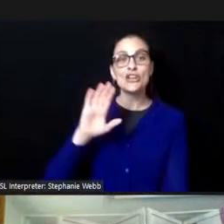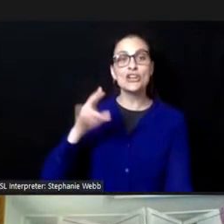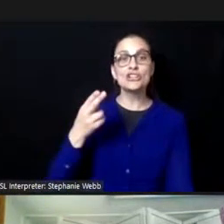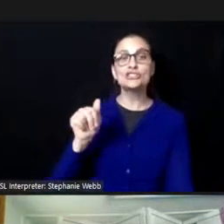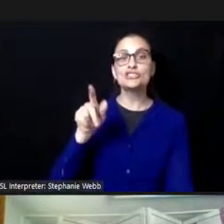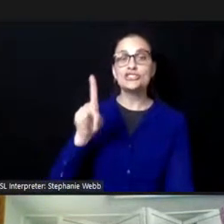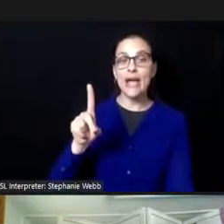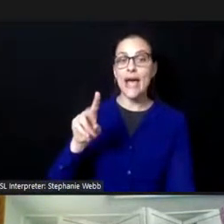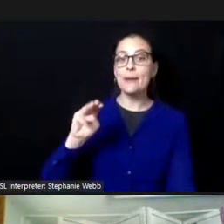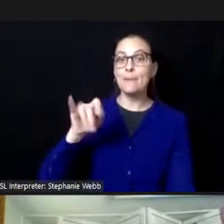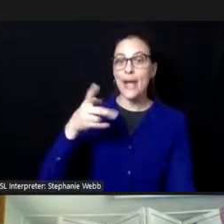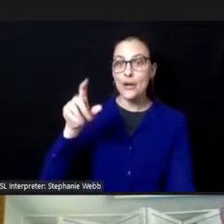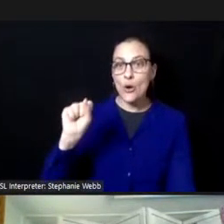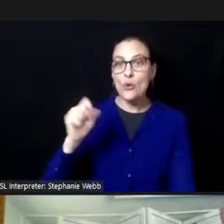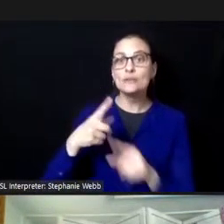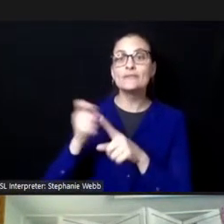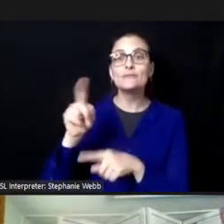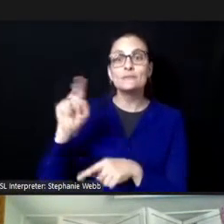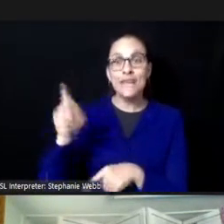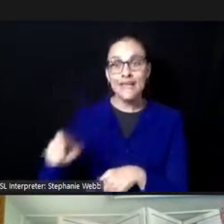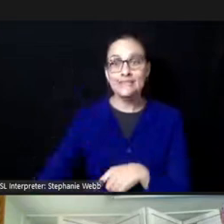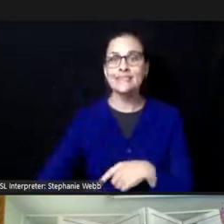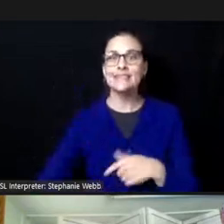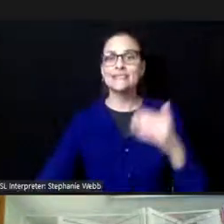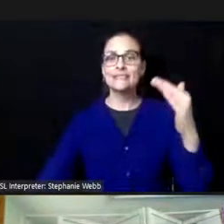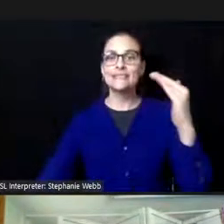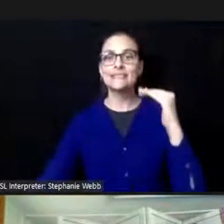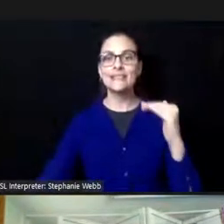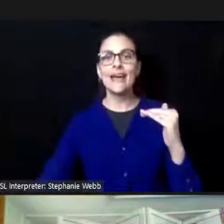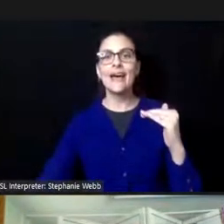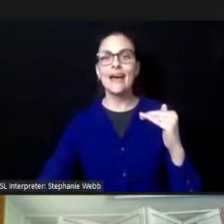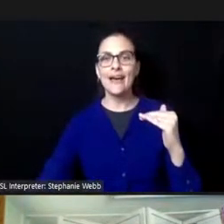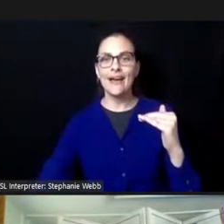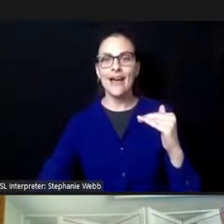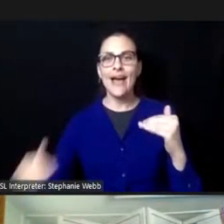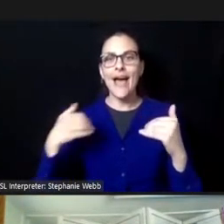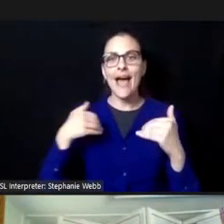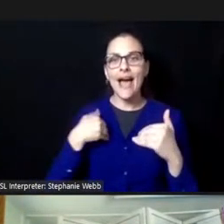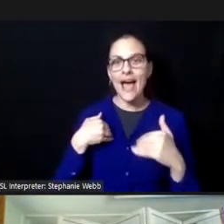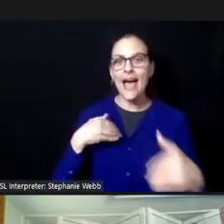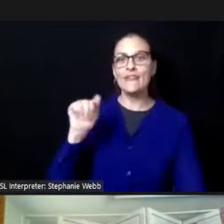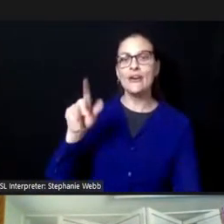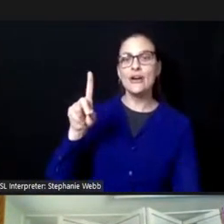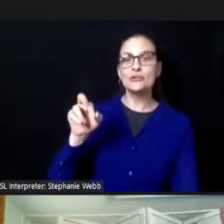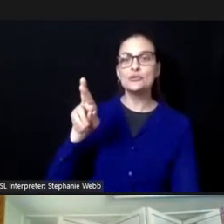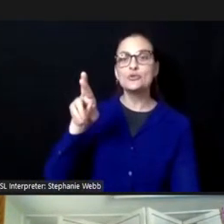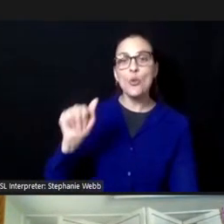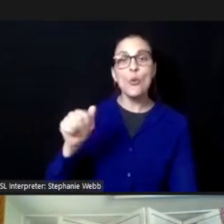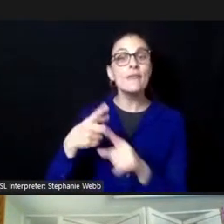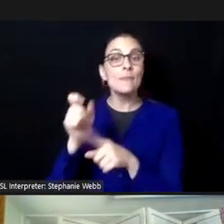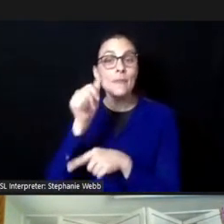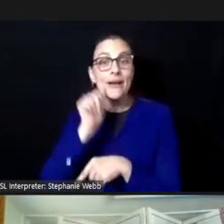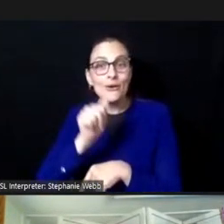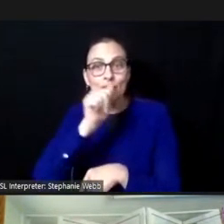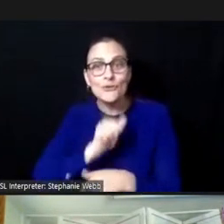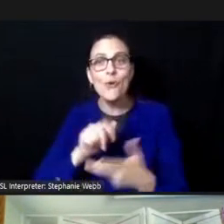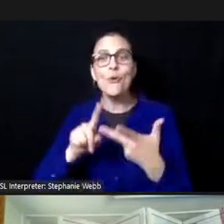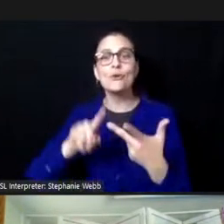Adaro Allison from Arizona, and Alan Smith from New York. Thank you all very much for taking the time to join us